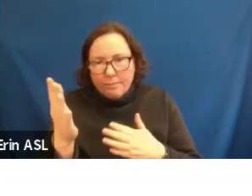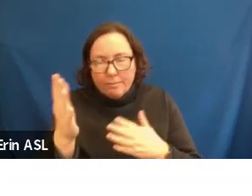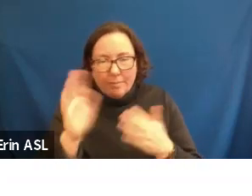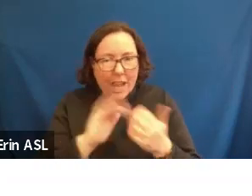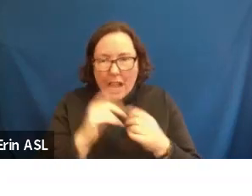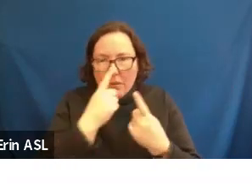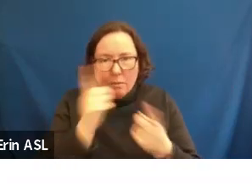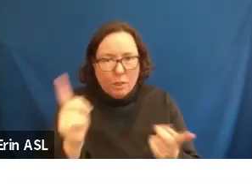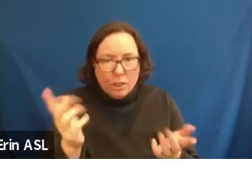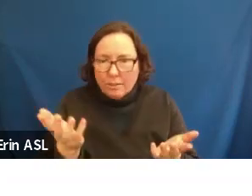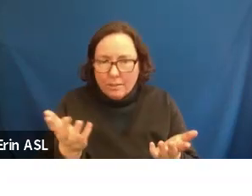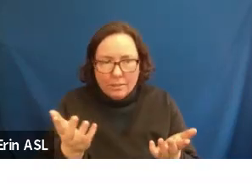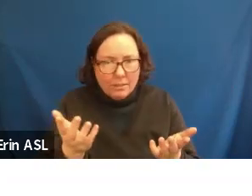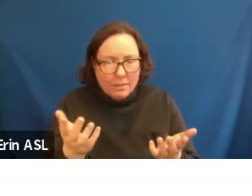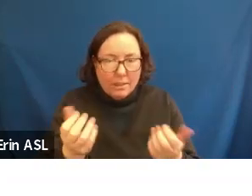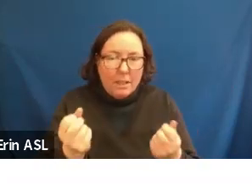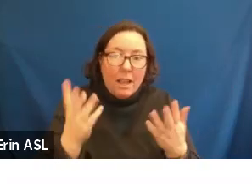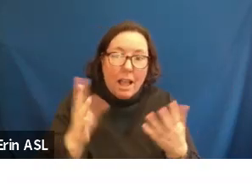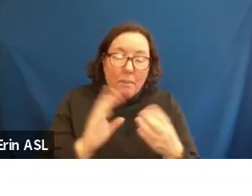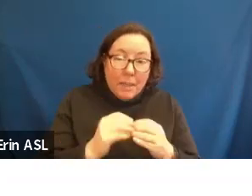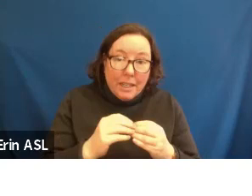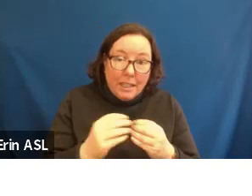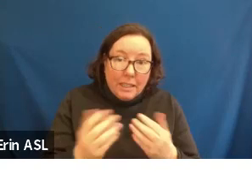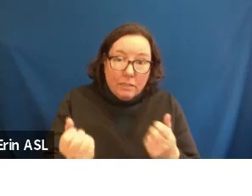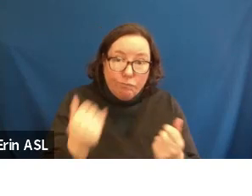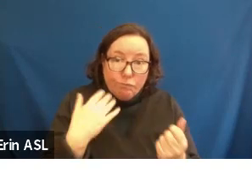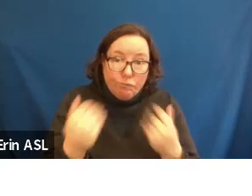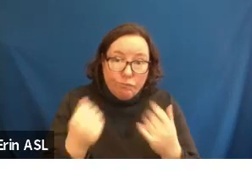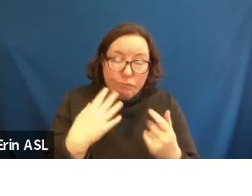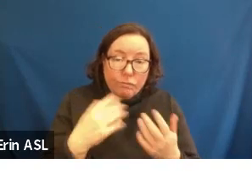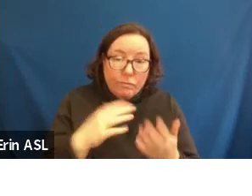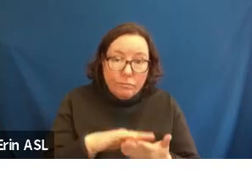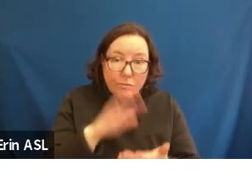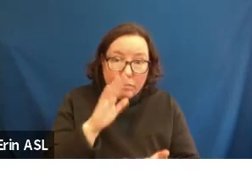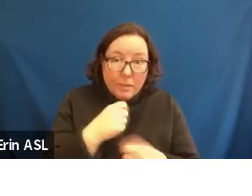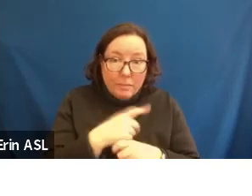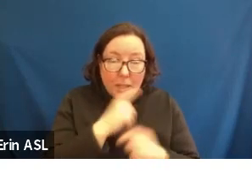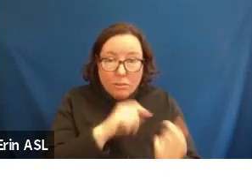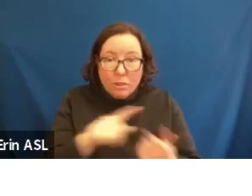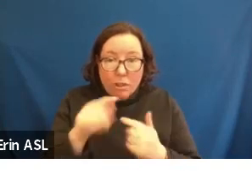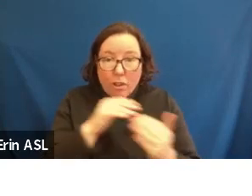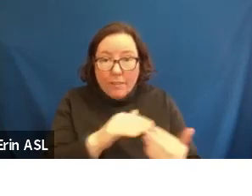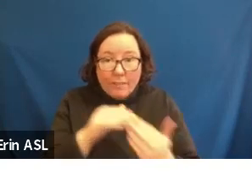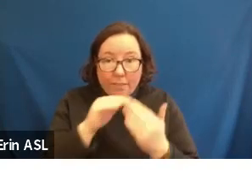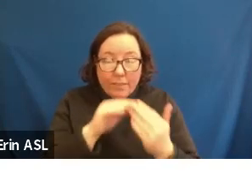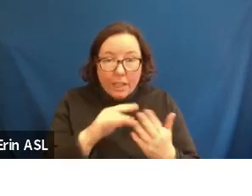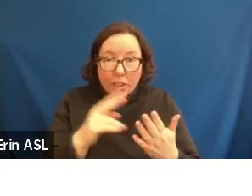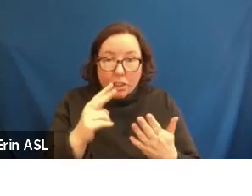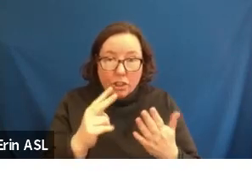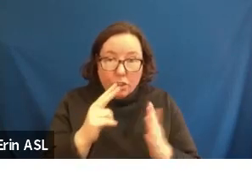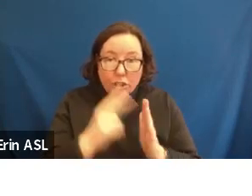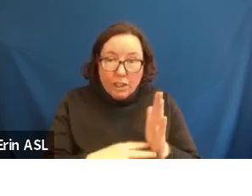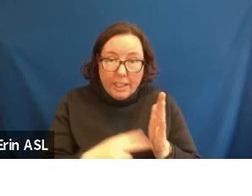How they are able to, you know, ensure that every student is getting a